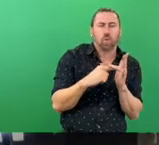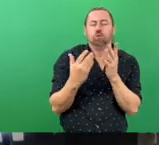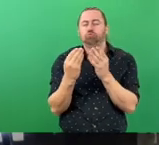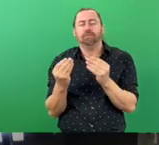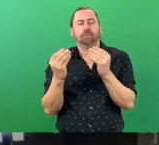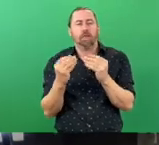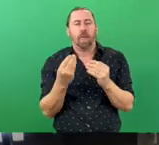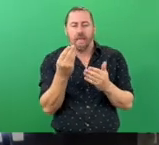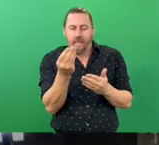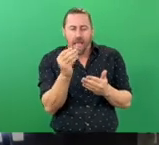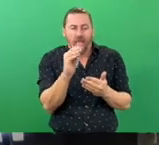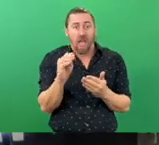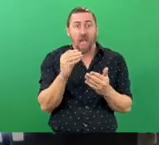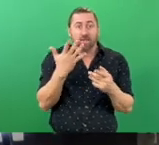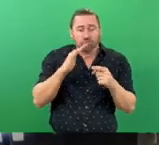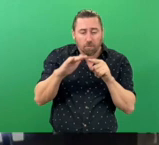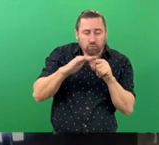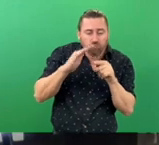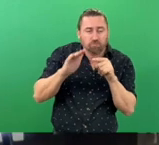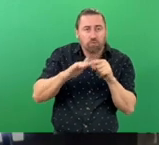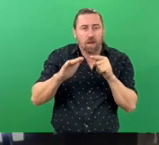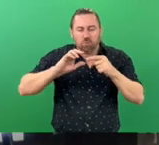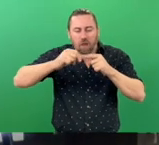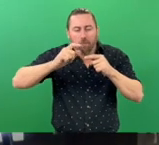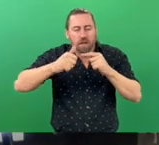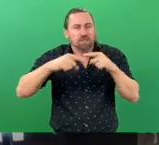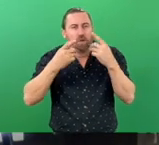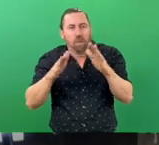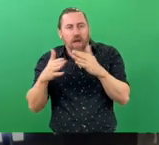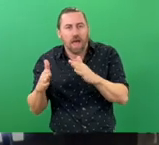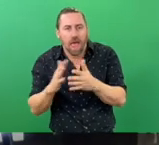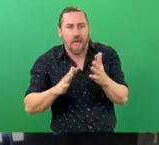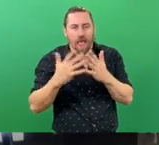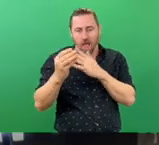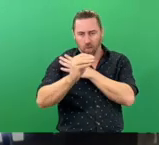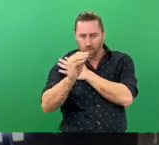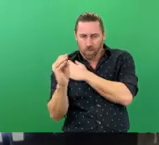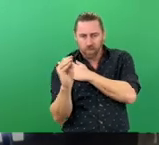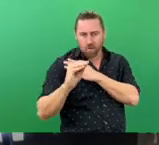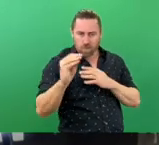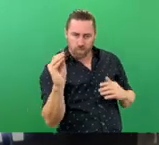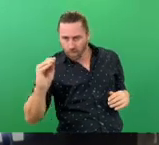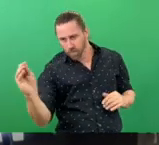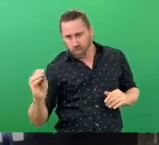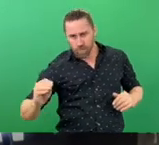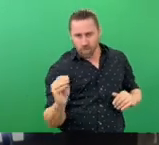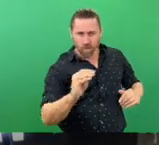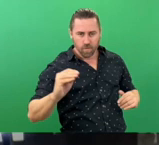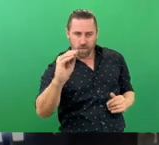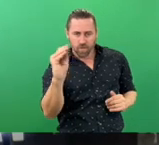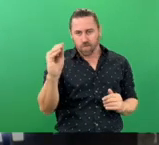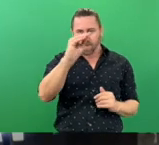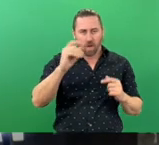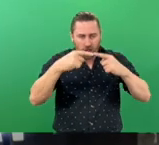but the way that you hold a pencil, the way that you sharpen a pencil, the way that you apply that pencil, the way that you move your arm and your body when you're drawing with